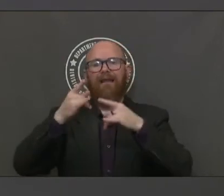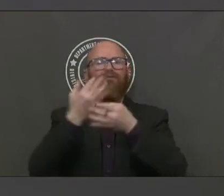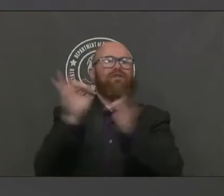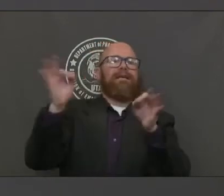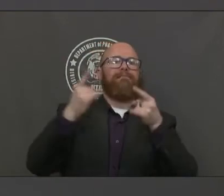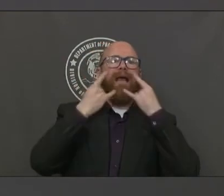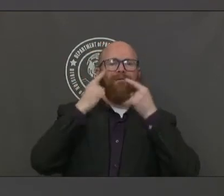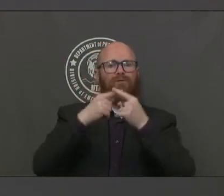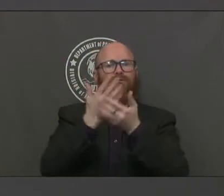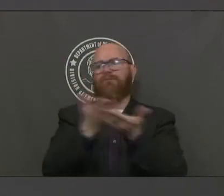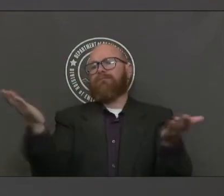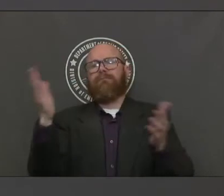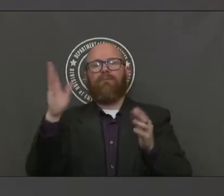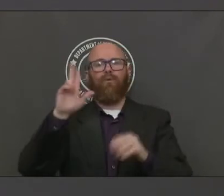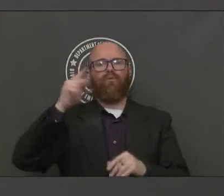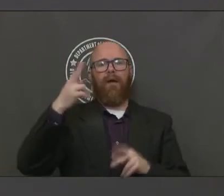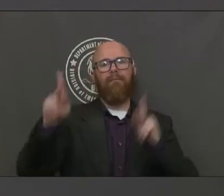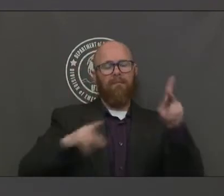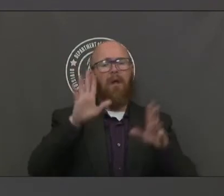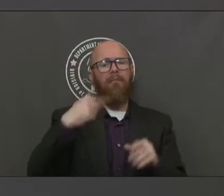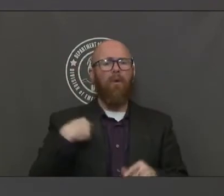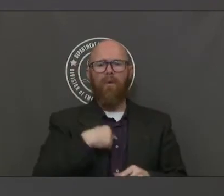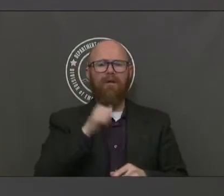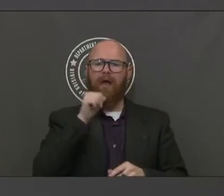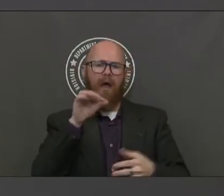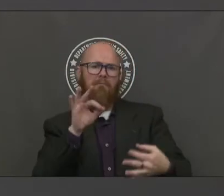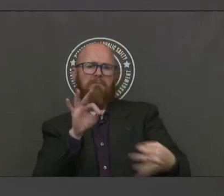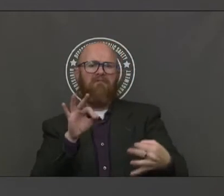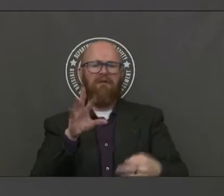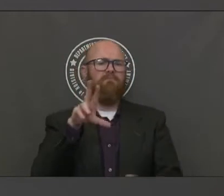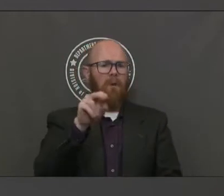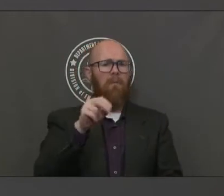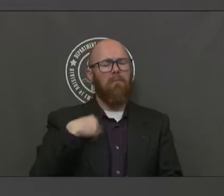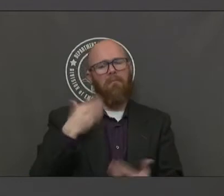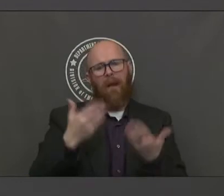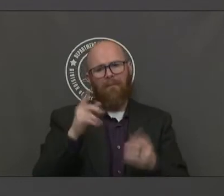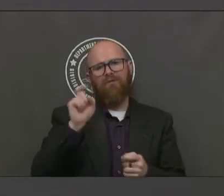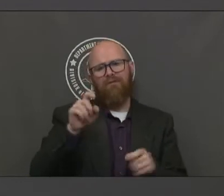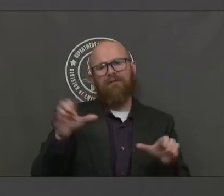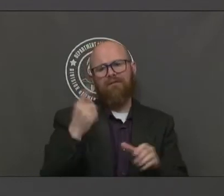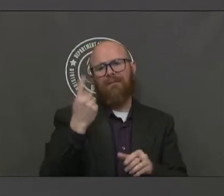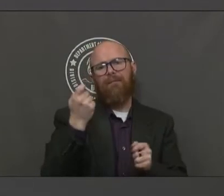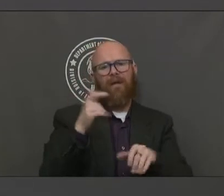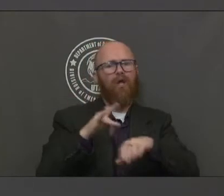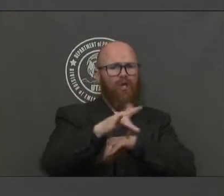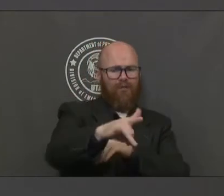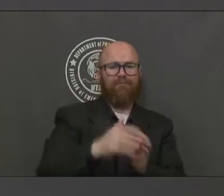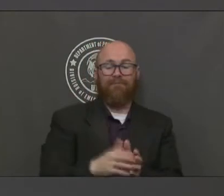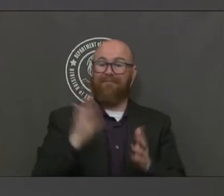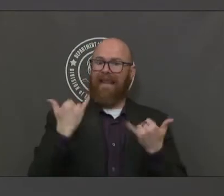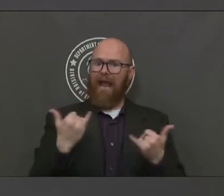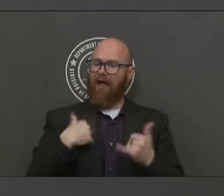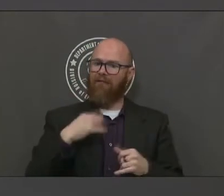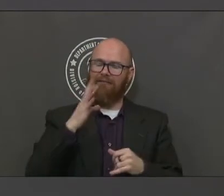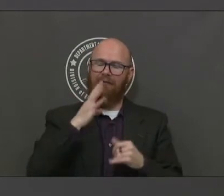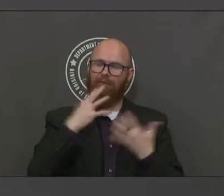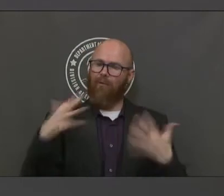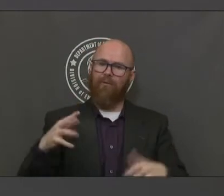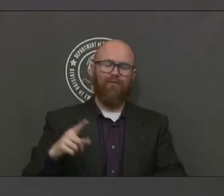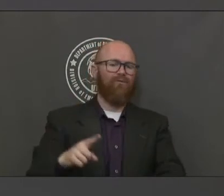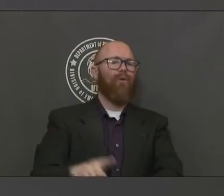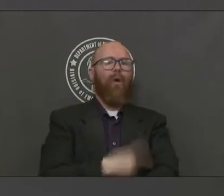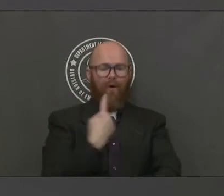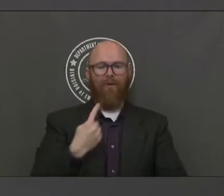sometimes we don't get it exactly right, and that was probably one where we could have done it a little bit earlier. And now I've talked way too long,